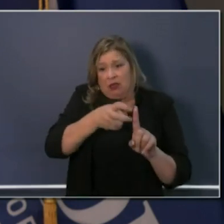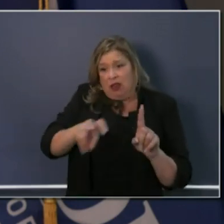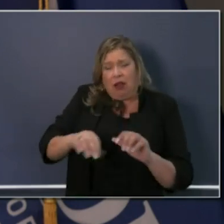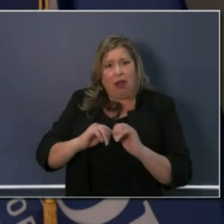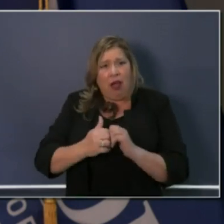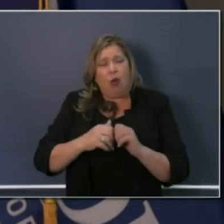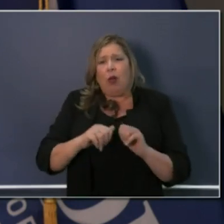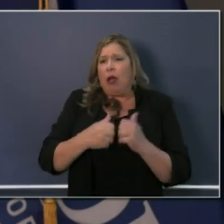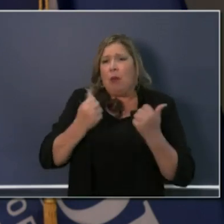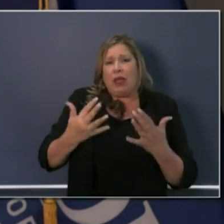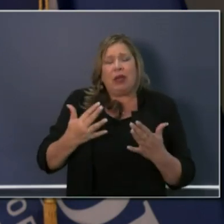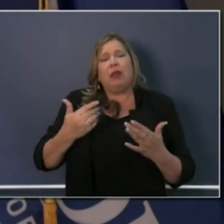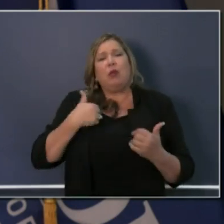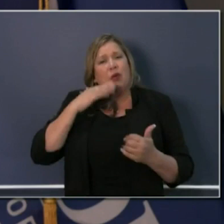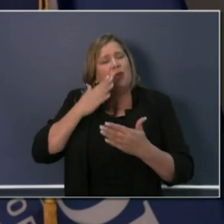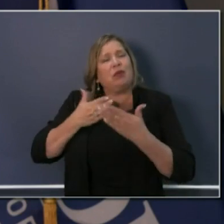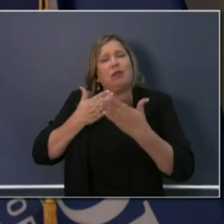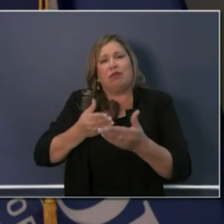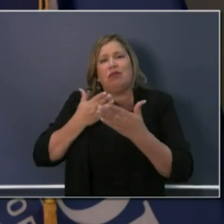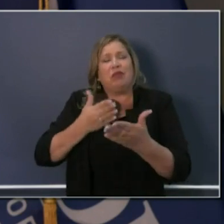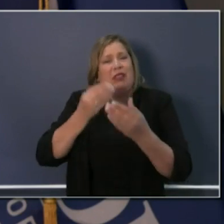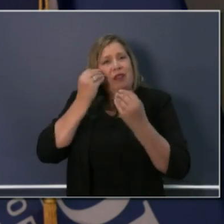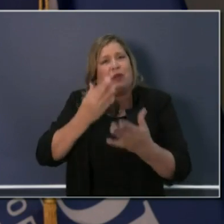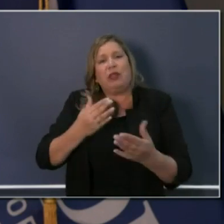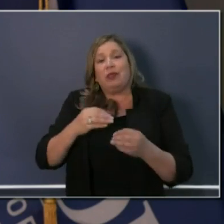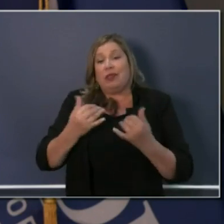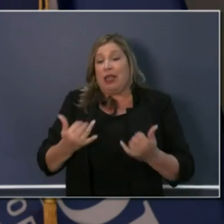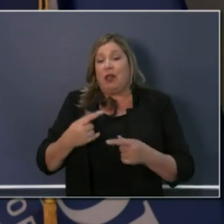weeks. Samantha Young, Kaiser Health News.